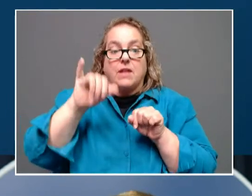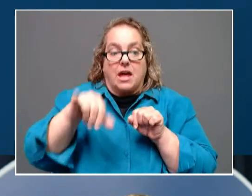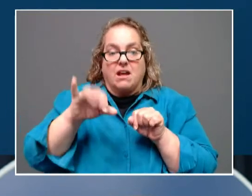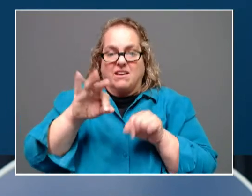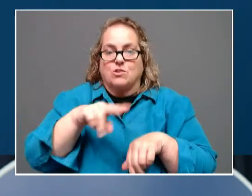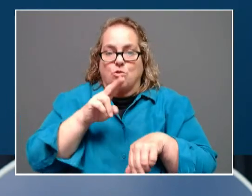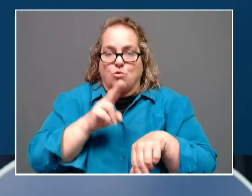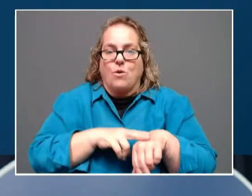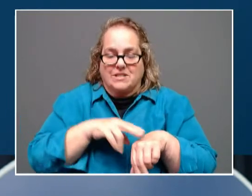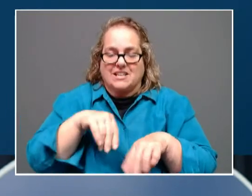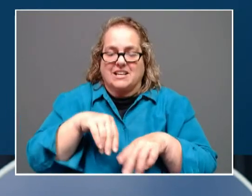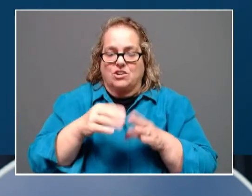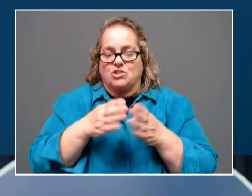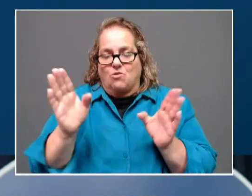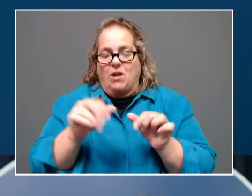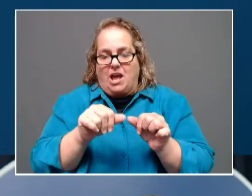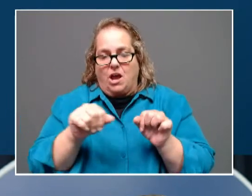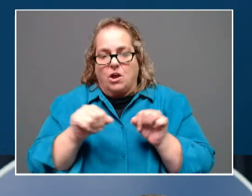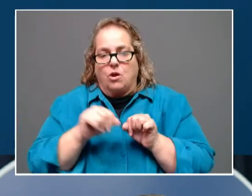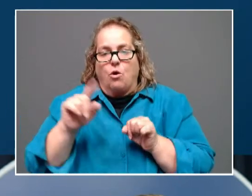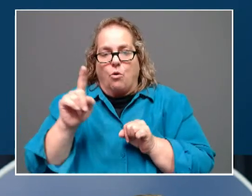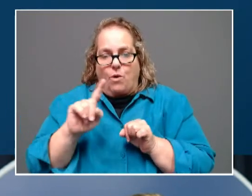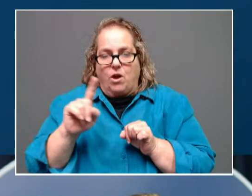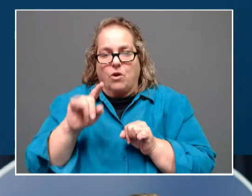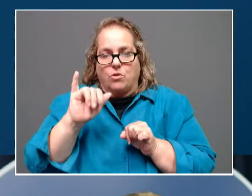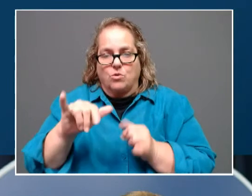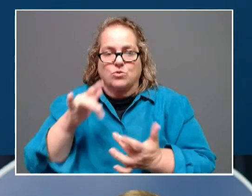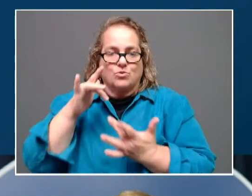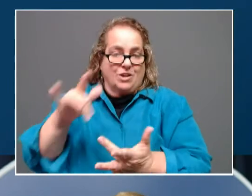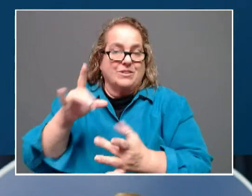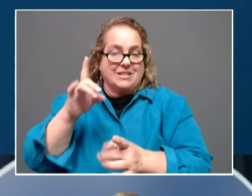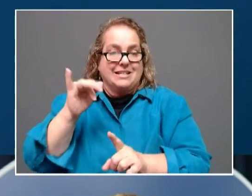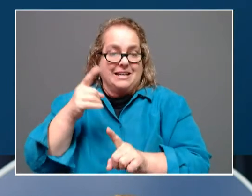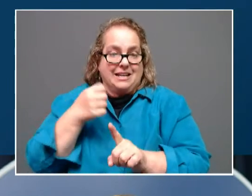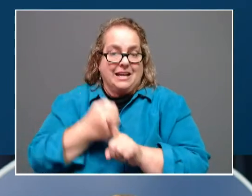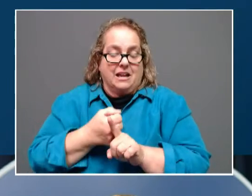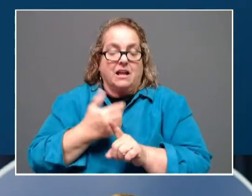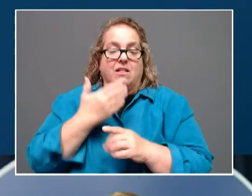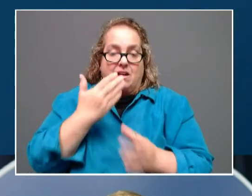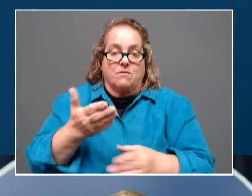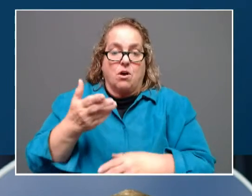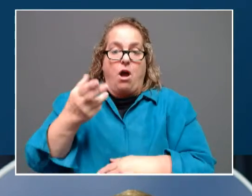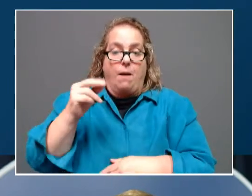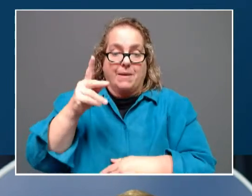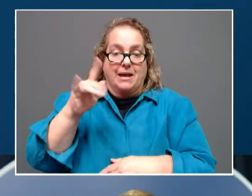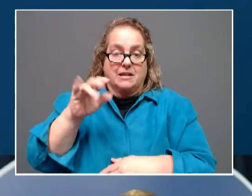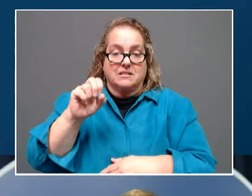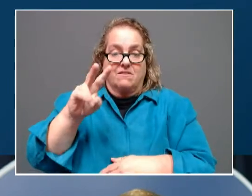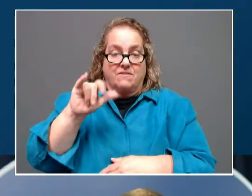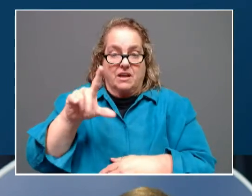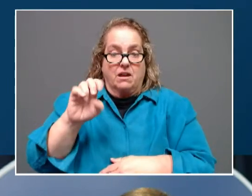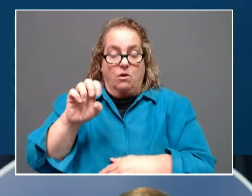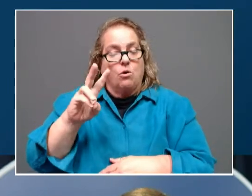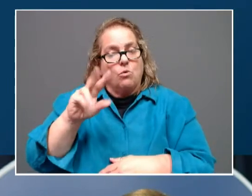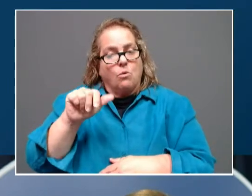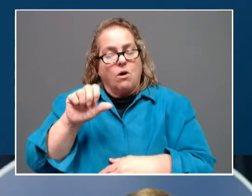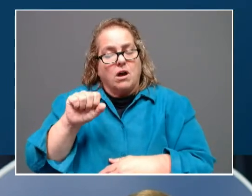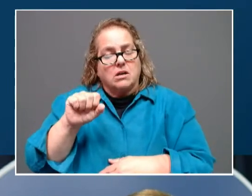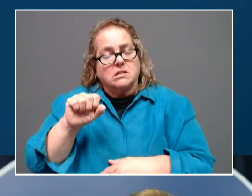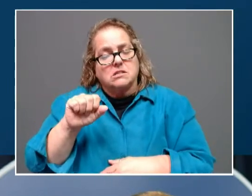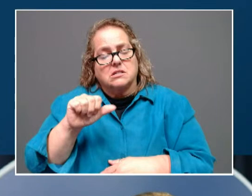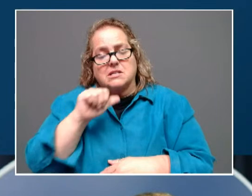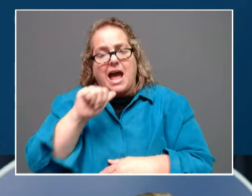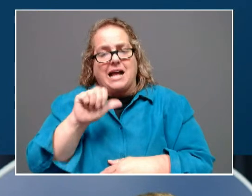general area where those tornadoes hit. Thankfully, Hopkinsville spared, though if you remember, had another tornado